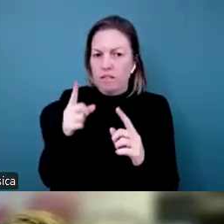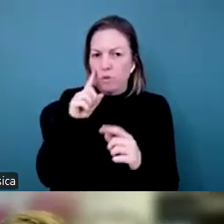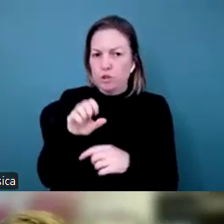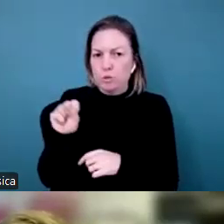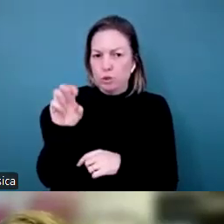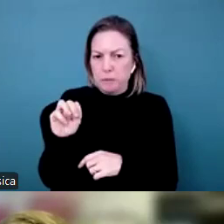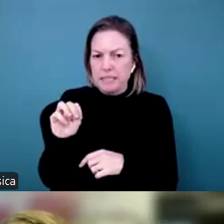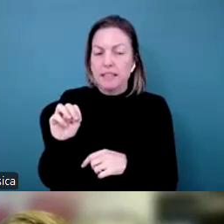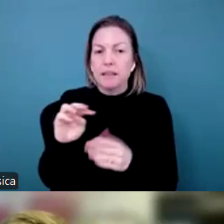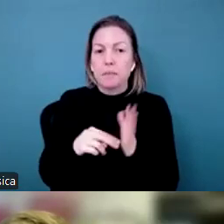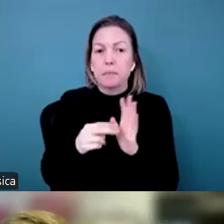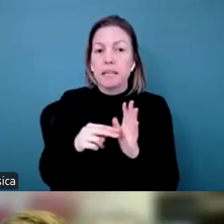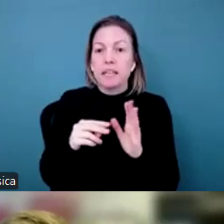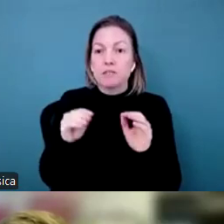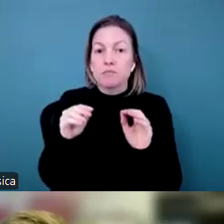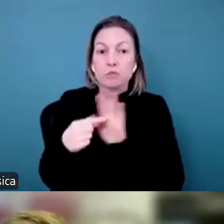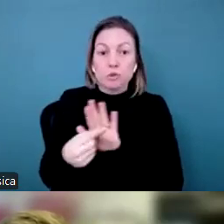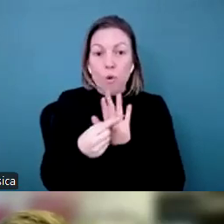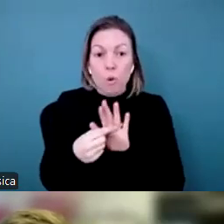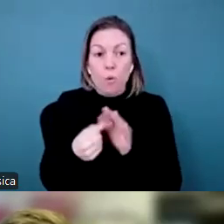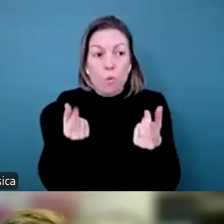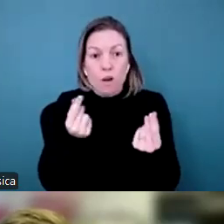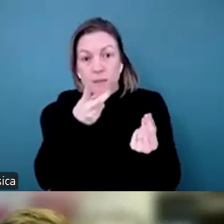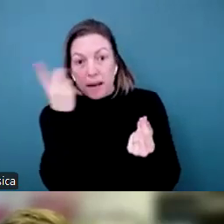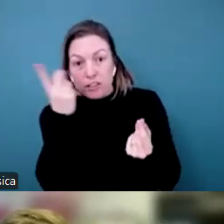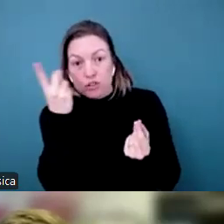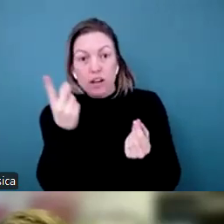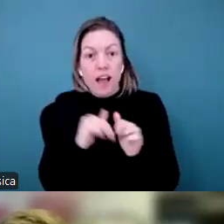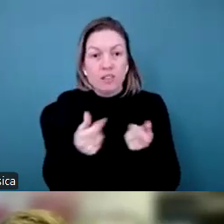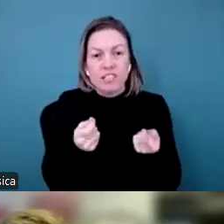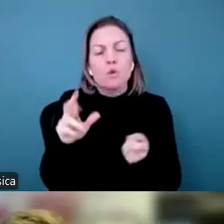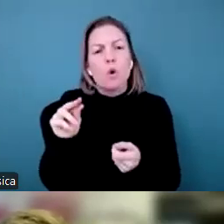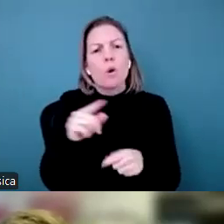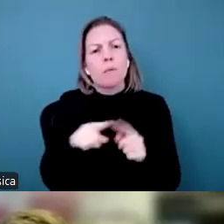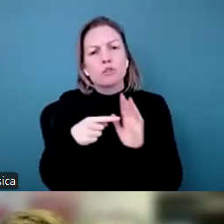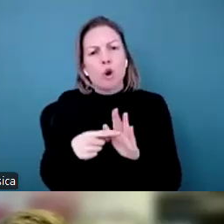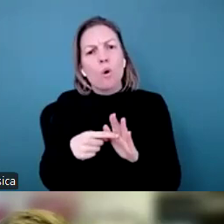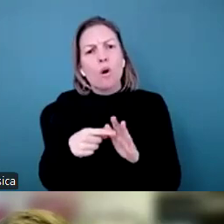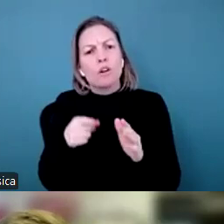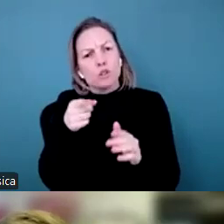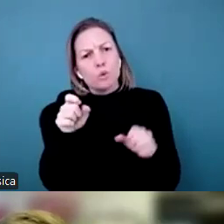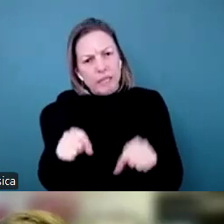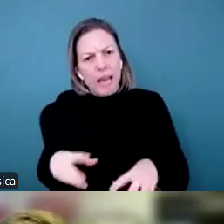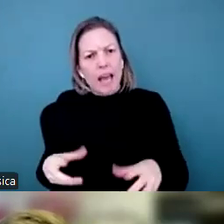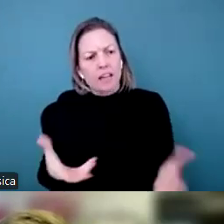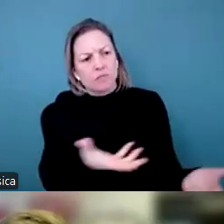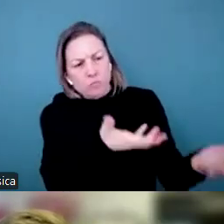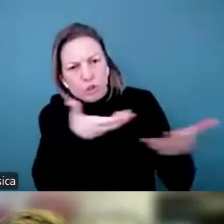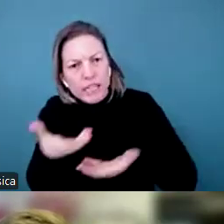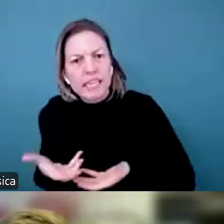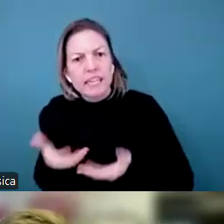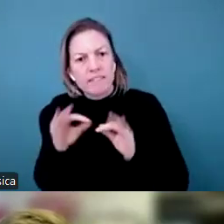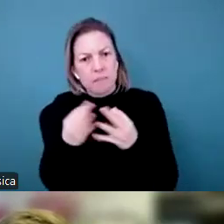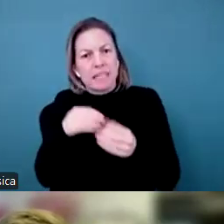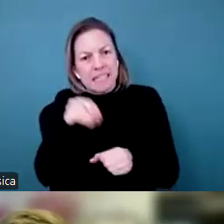showcase dementia and how you deal with it, but to show that that a family can take in a loved one with dementia, bring them into their home